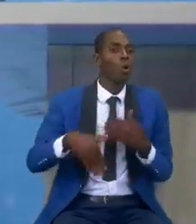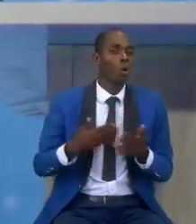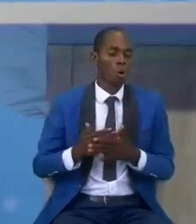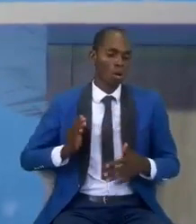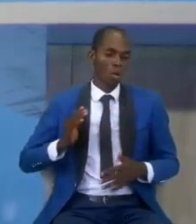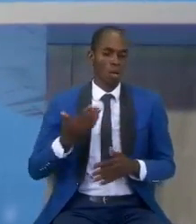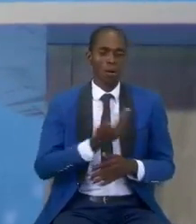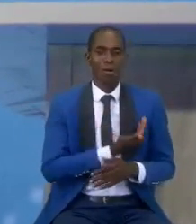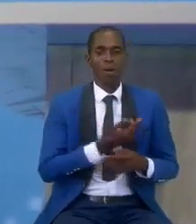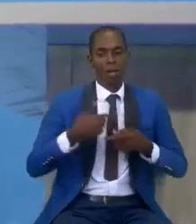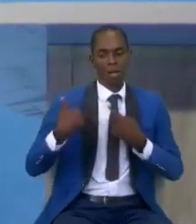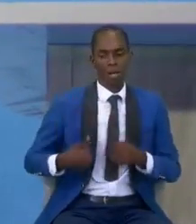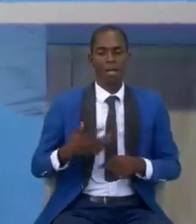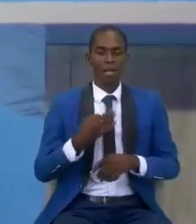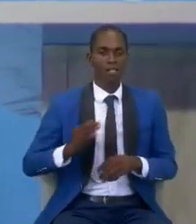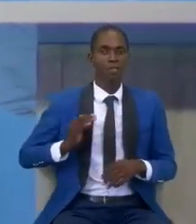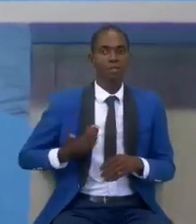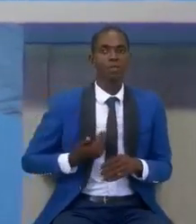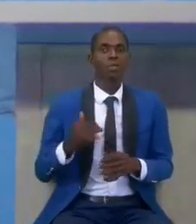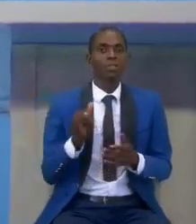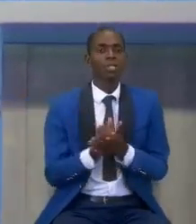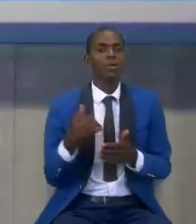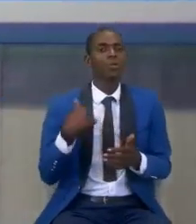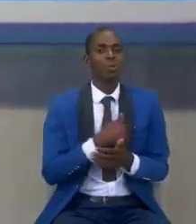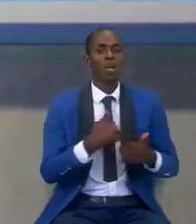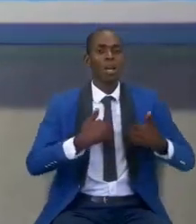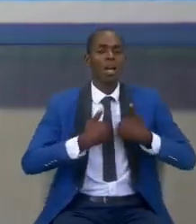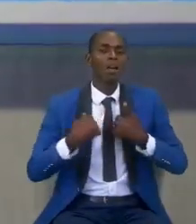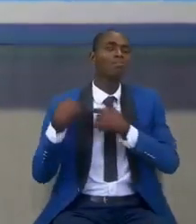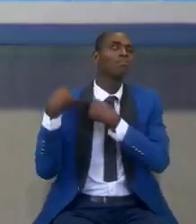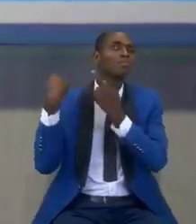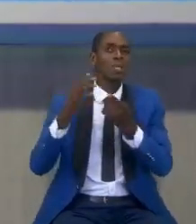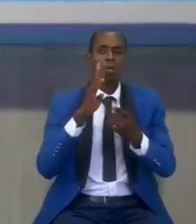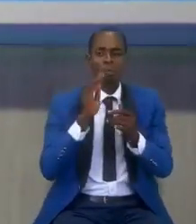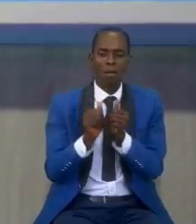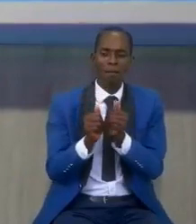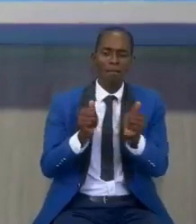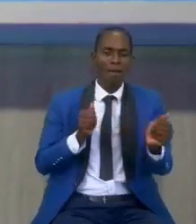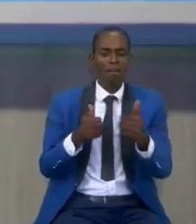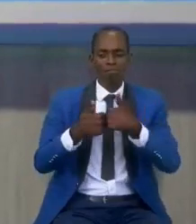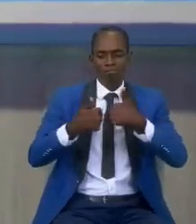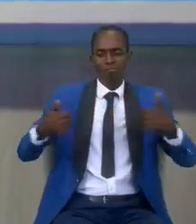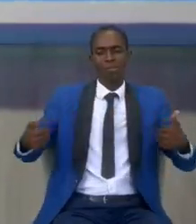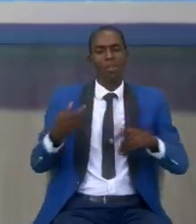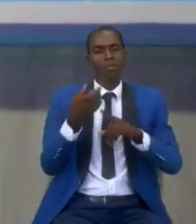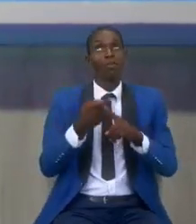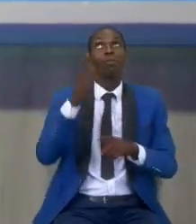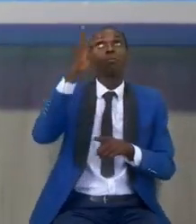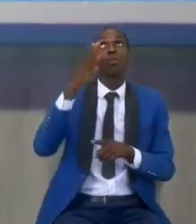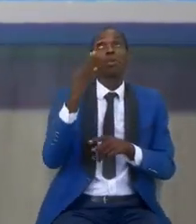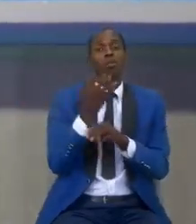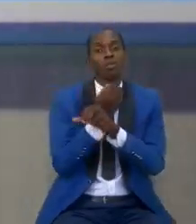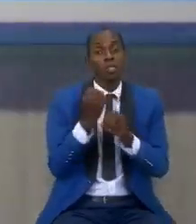far away from the God of salvation. And now we want that salvation, we desire that salvation, we desire